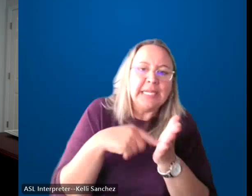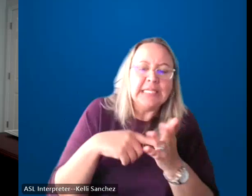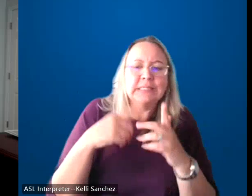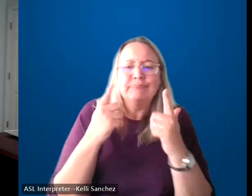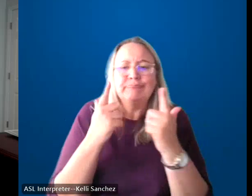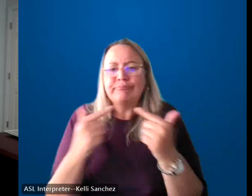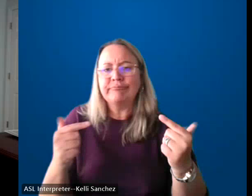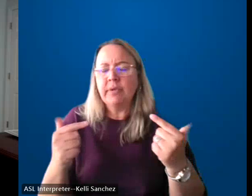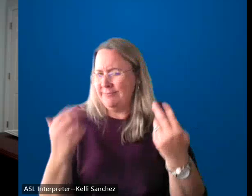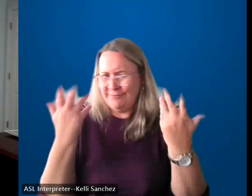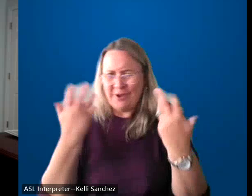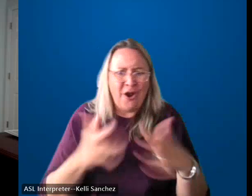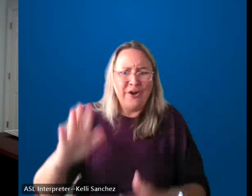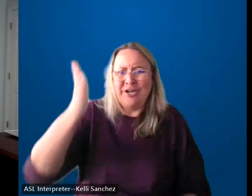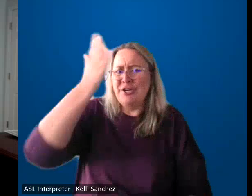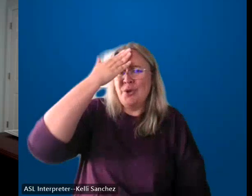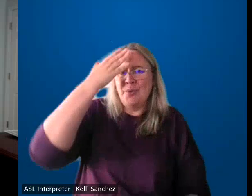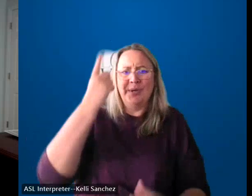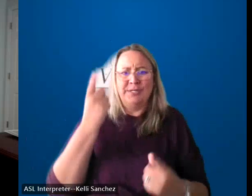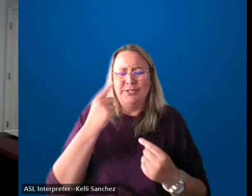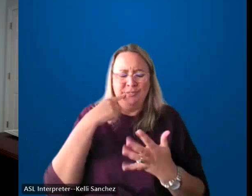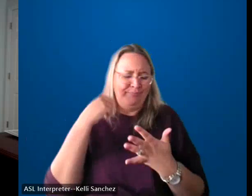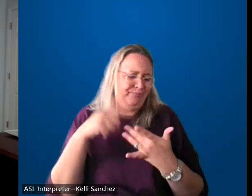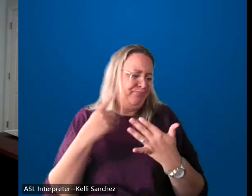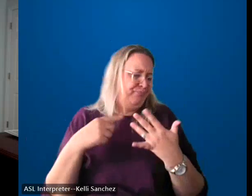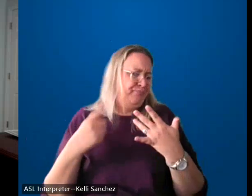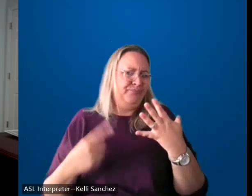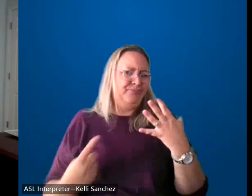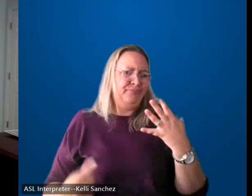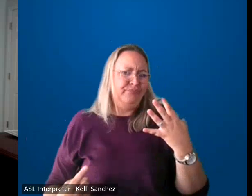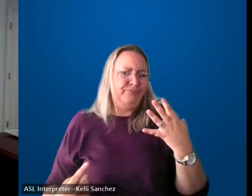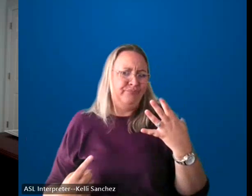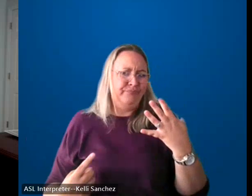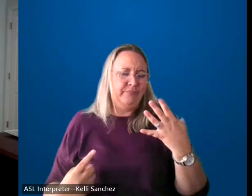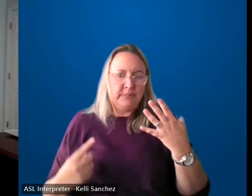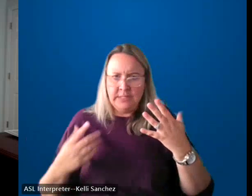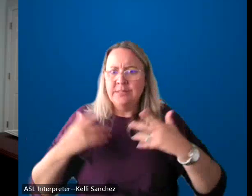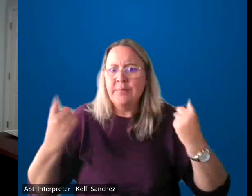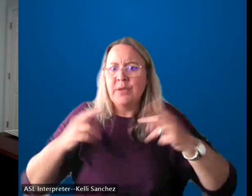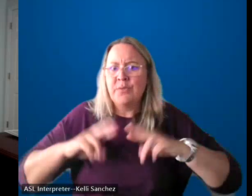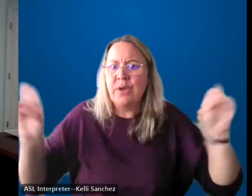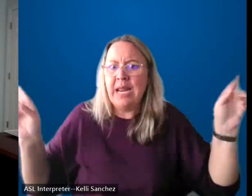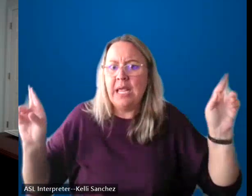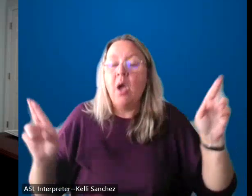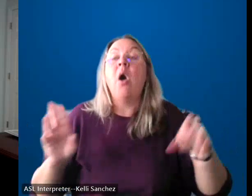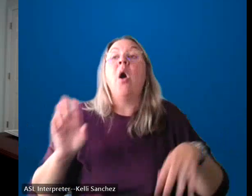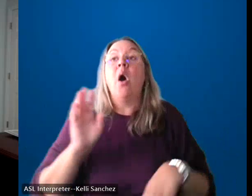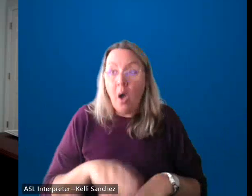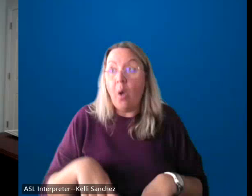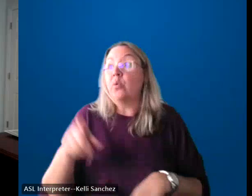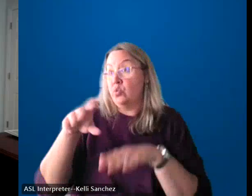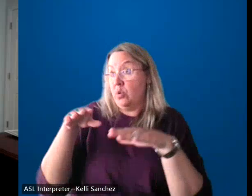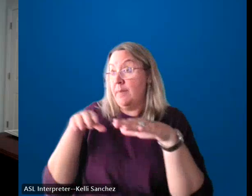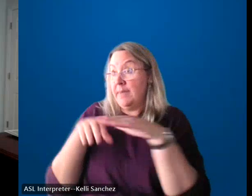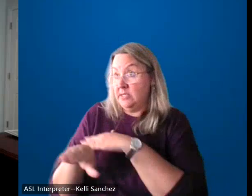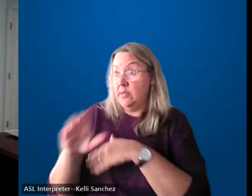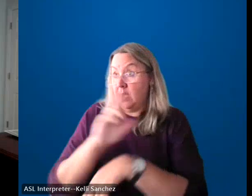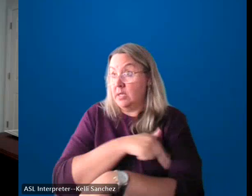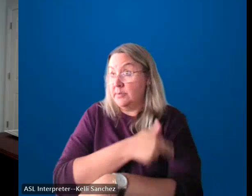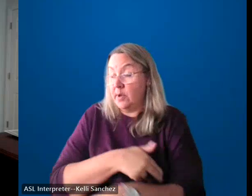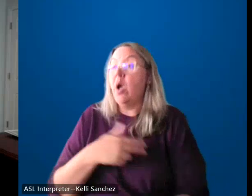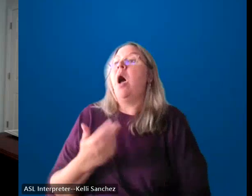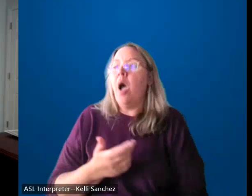things that are well understood, and there is a pathway. Like, this is the plan, we as the professionals, this is